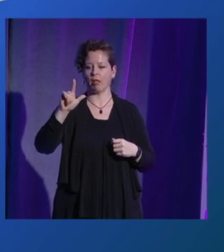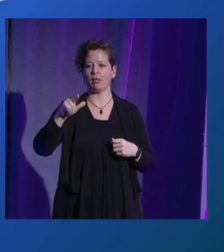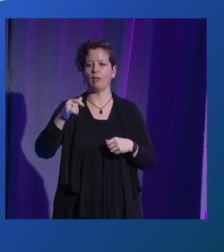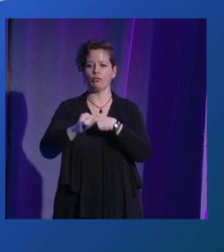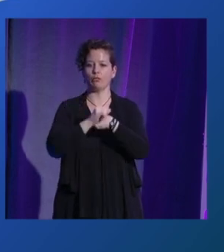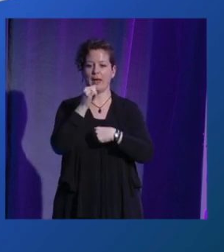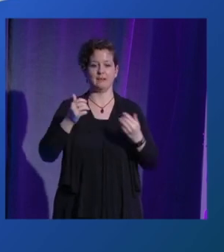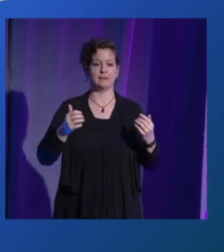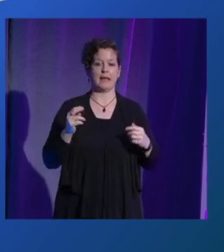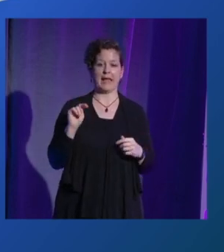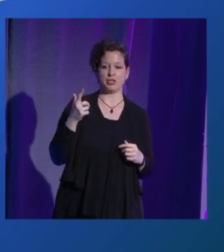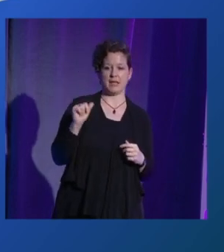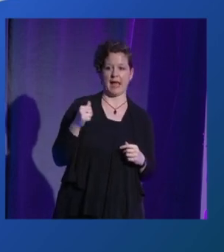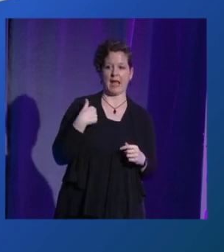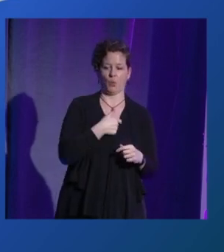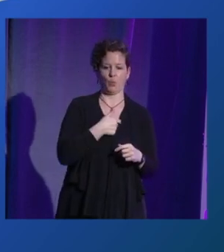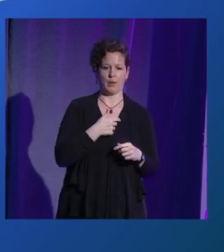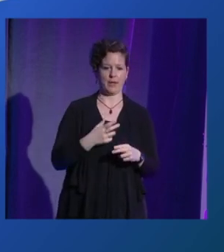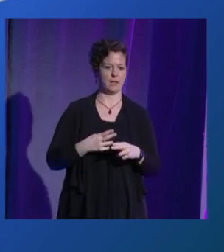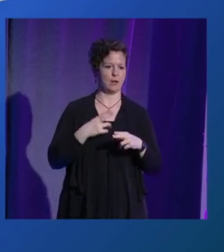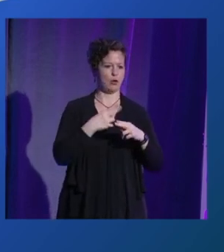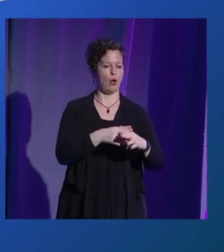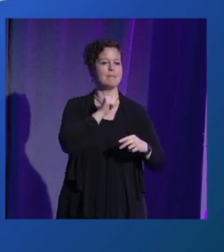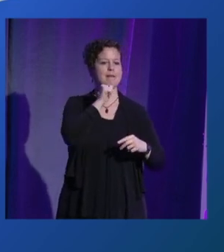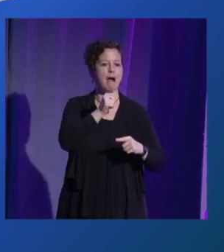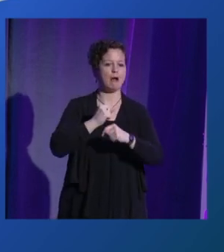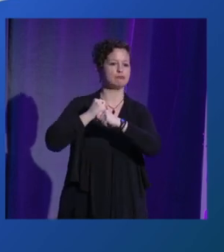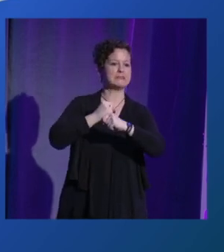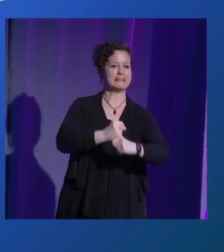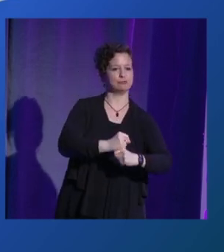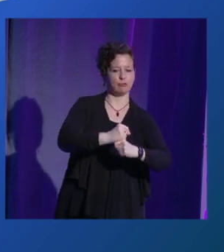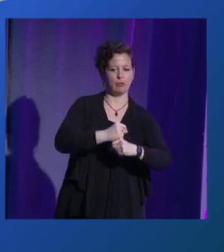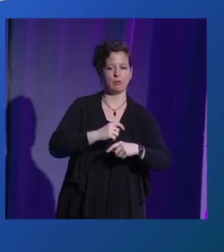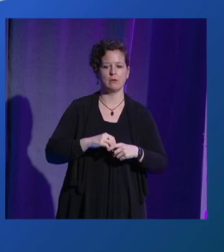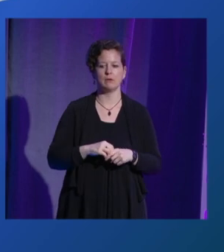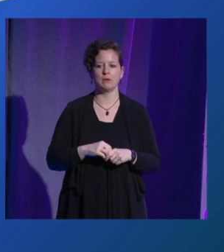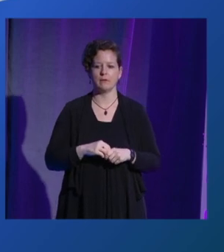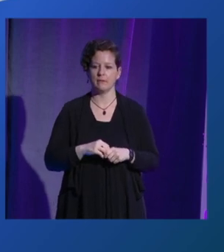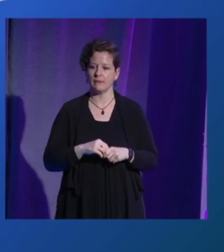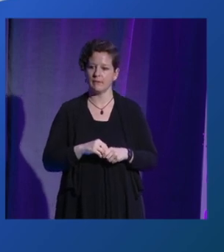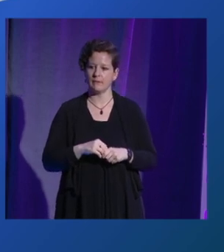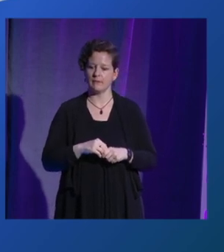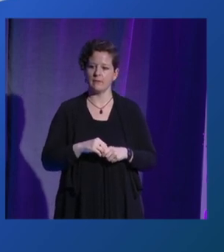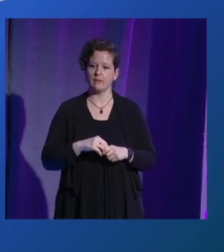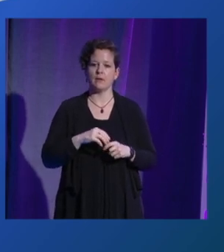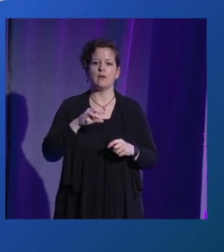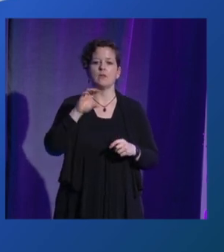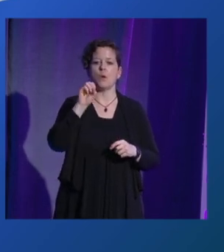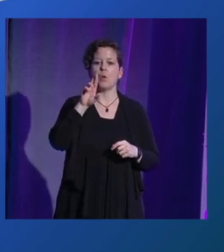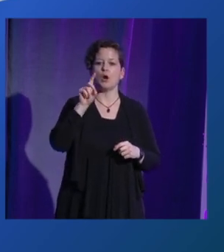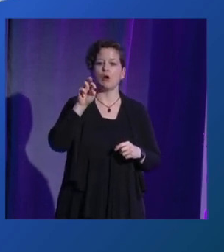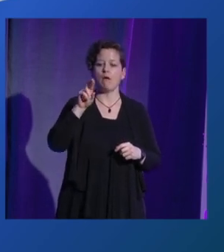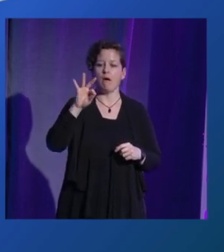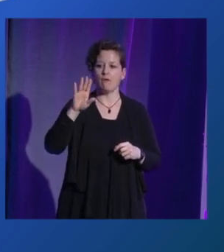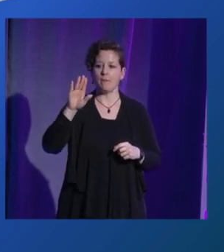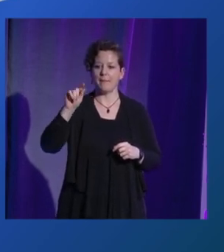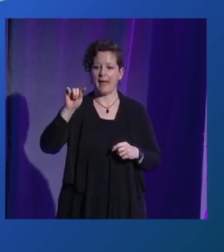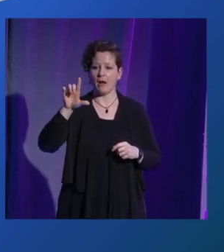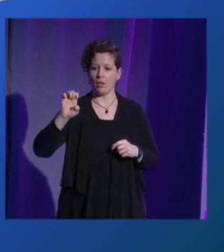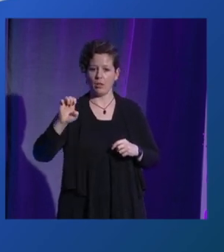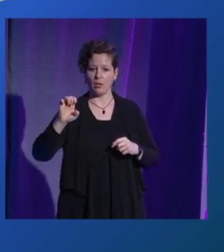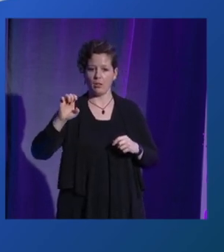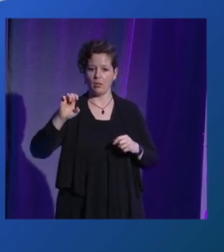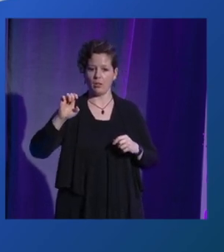would call them somewhat non-traditional in the sense of we're not looking at basic order of battle of military forces but these